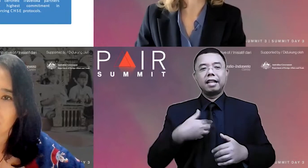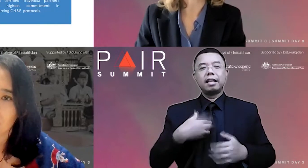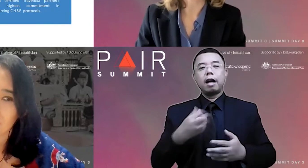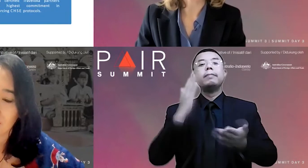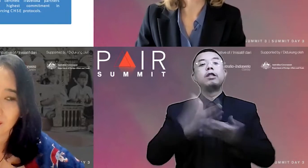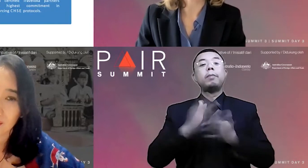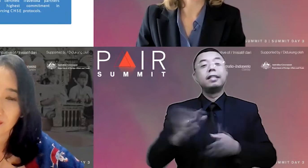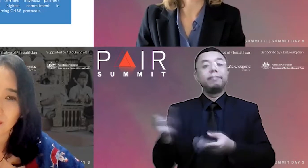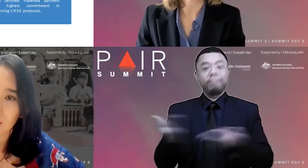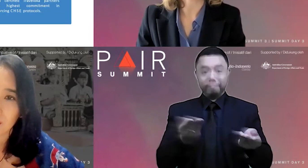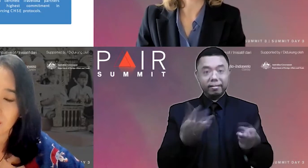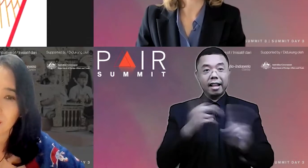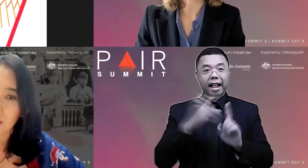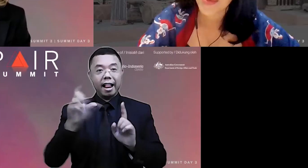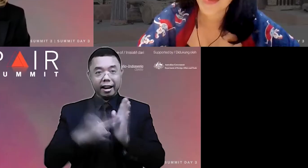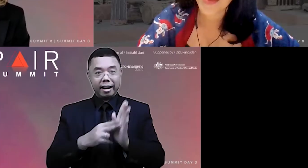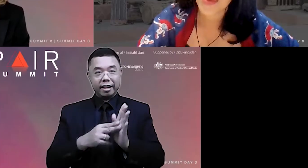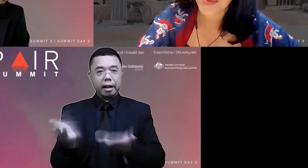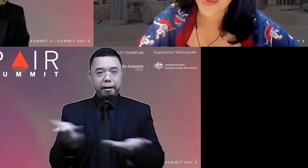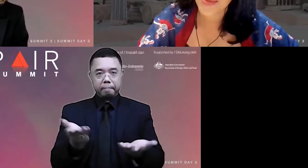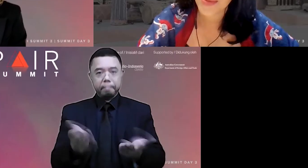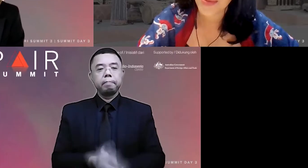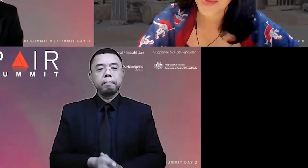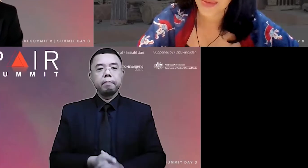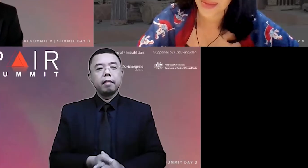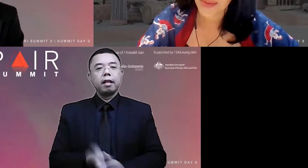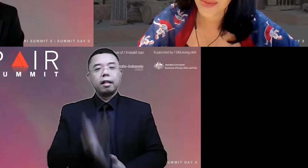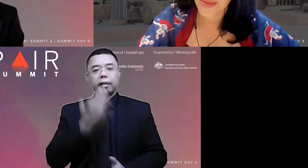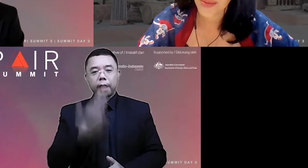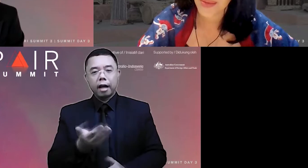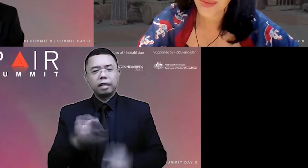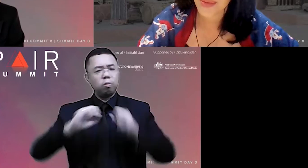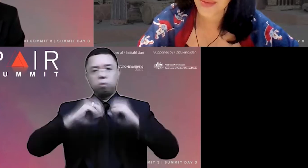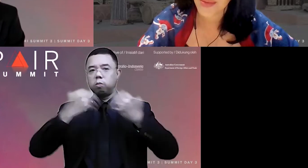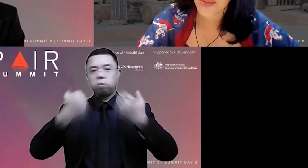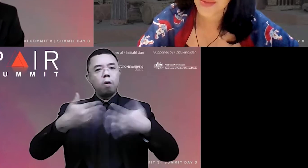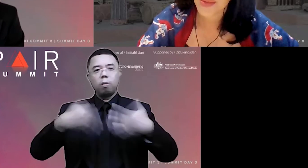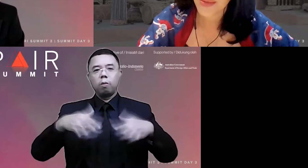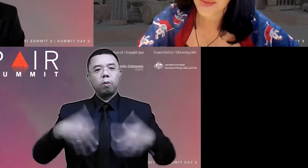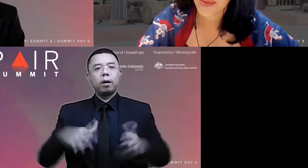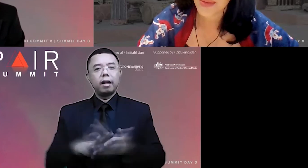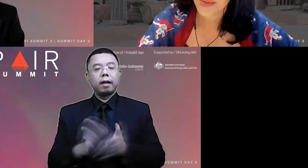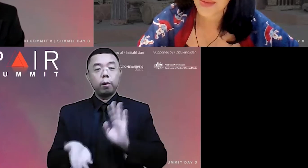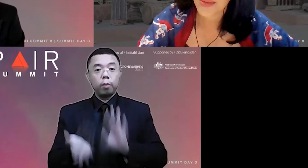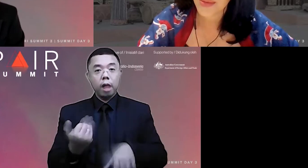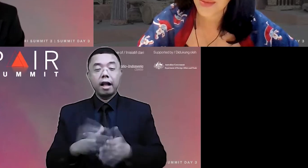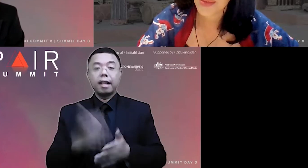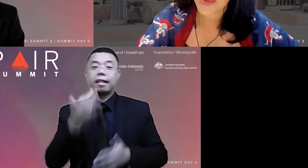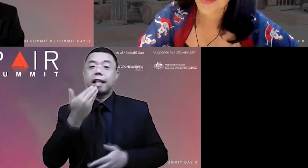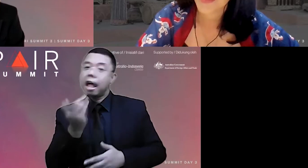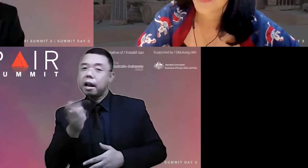Thank you, Widya. That's fantastic. We will definitely get back to you with some of those points that you've raised. I'd now like to invite